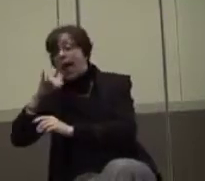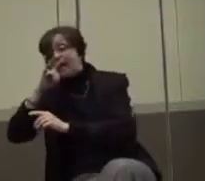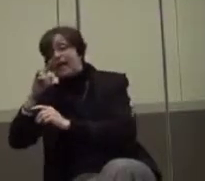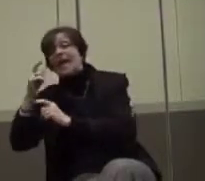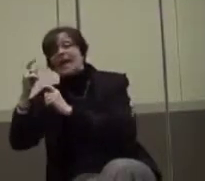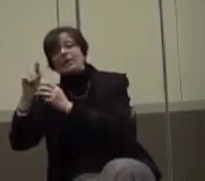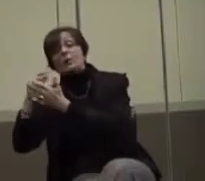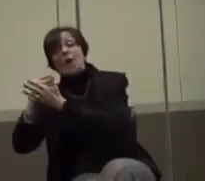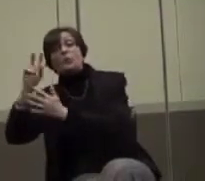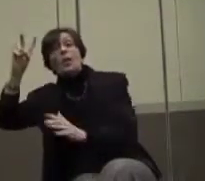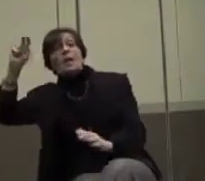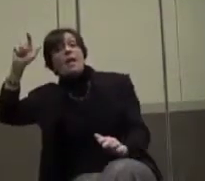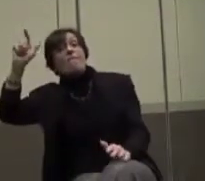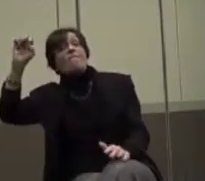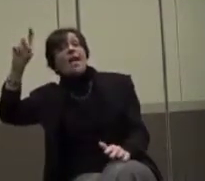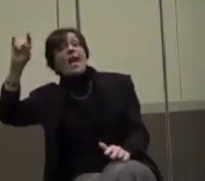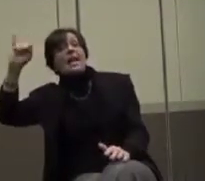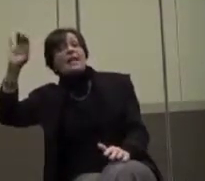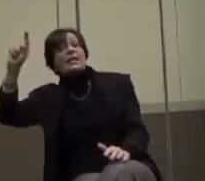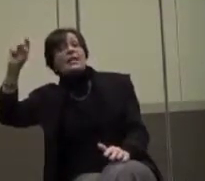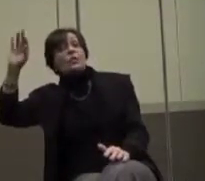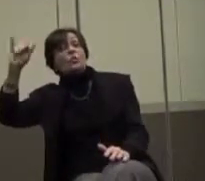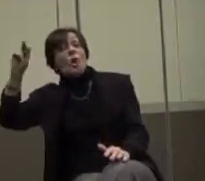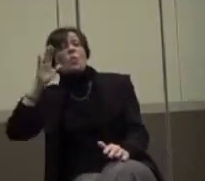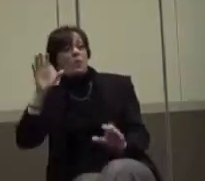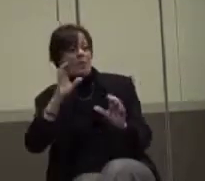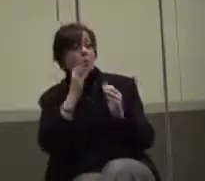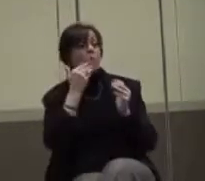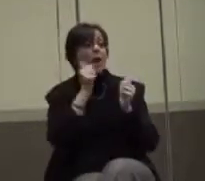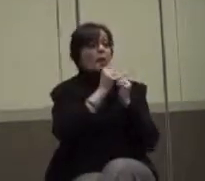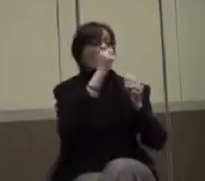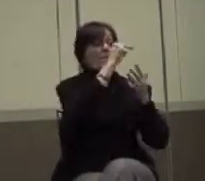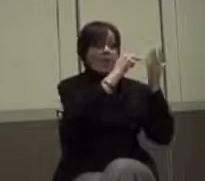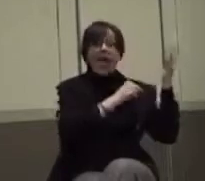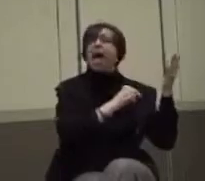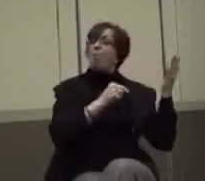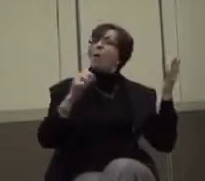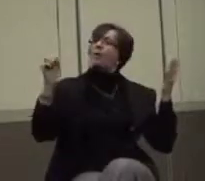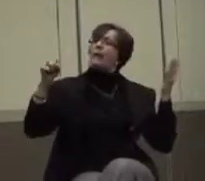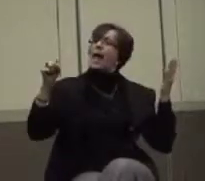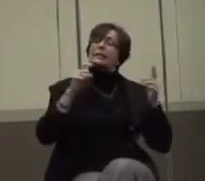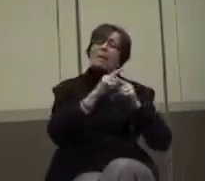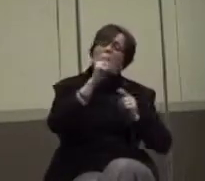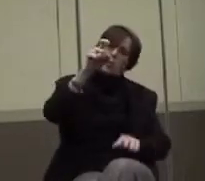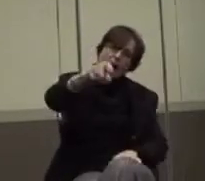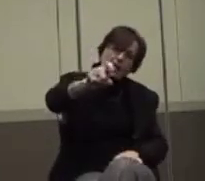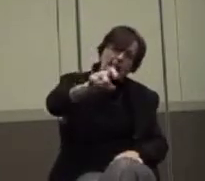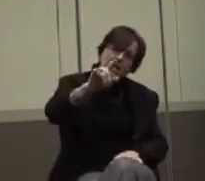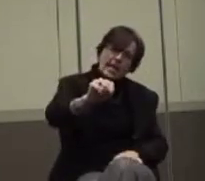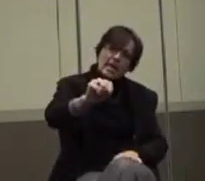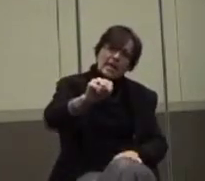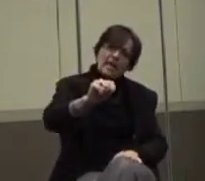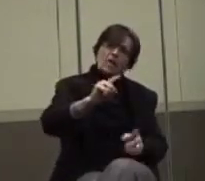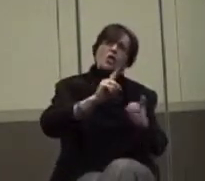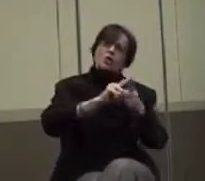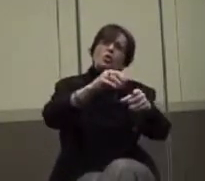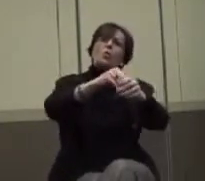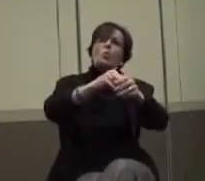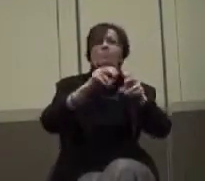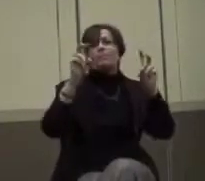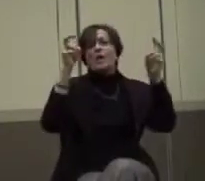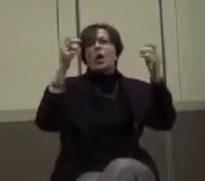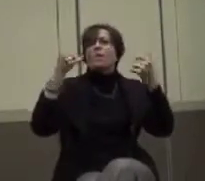Okay, every kid would do better with that. It's do they need it to be on an even playing field? But again, we don't